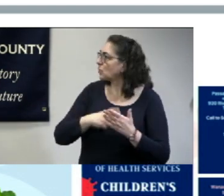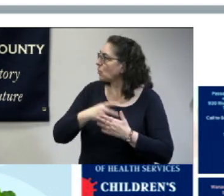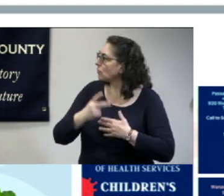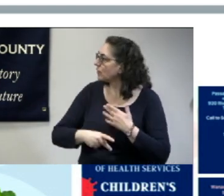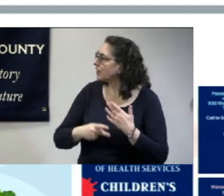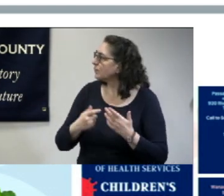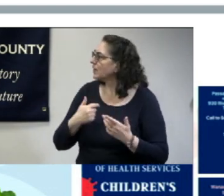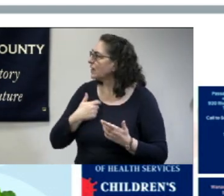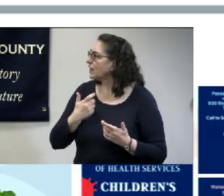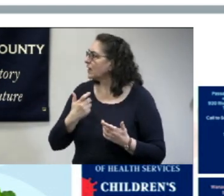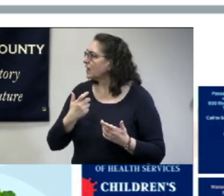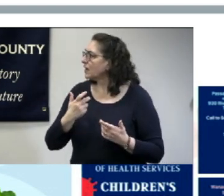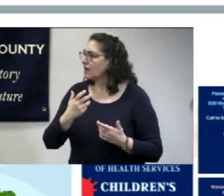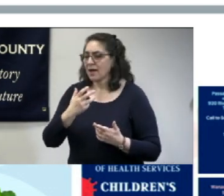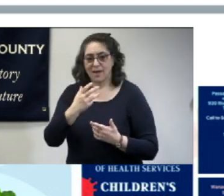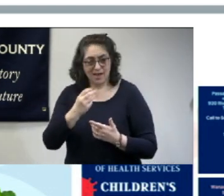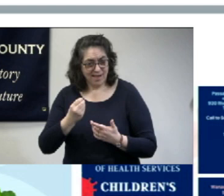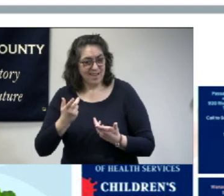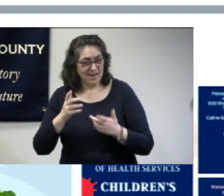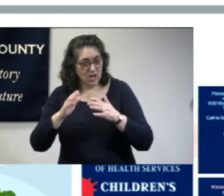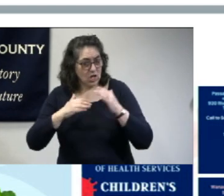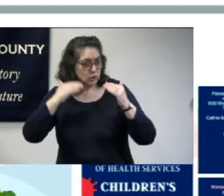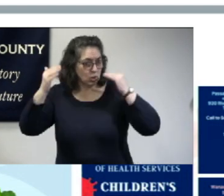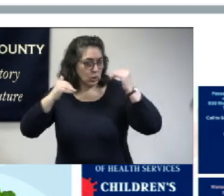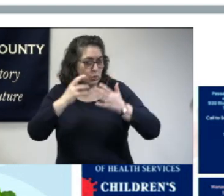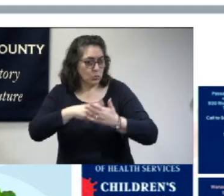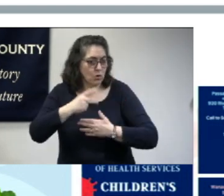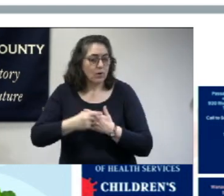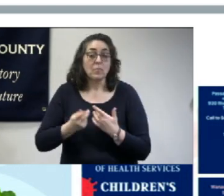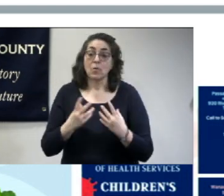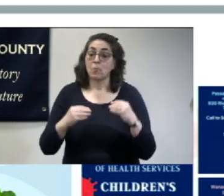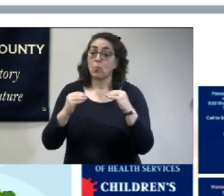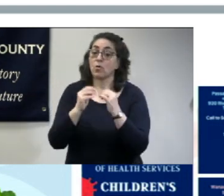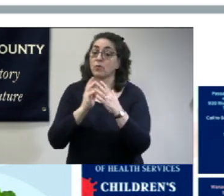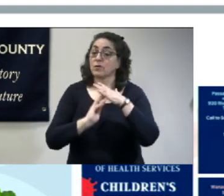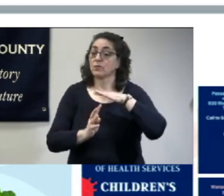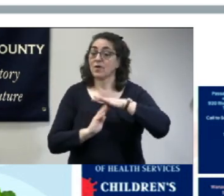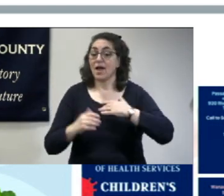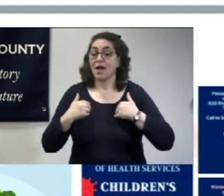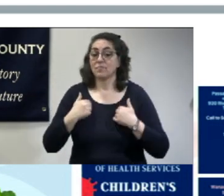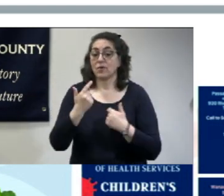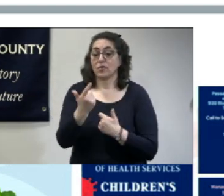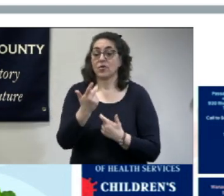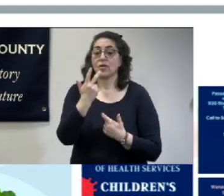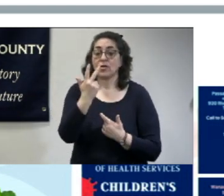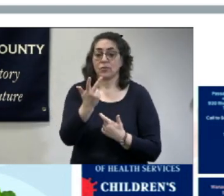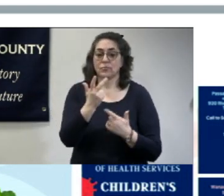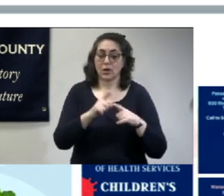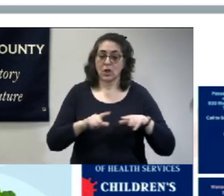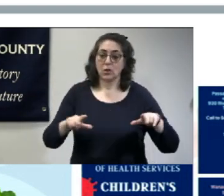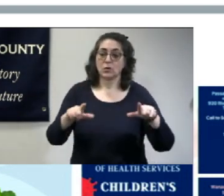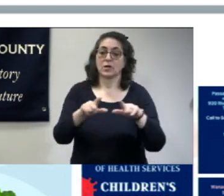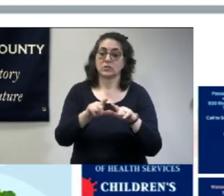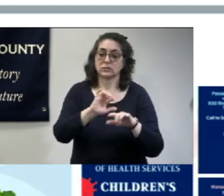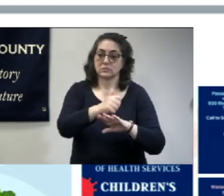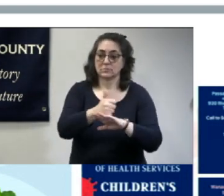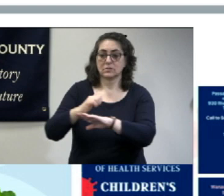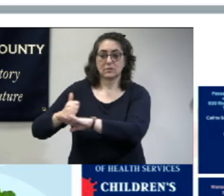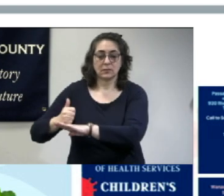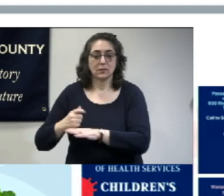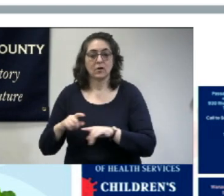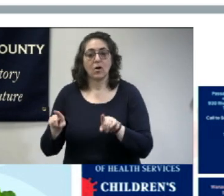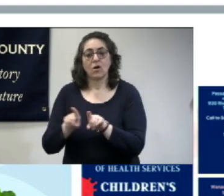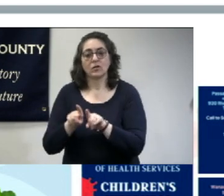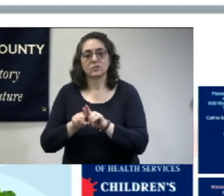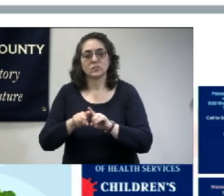so with the immigrant situation that we have. We have 3 locations, Totowa, Wanaque, and West Milford. We also do lead screenings,